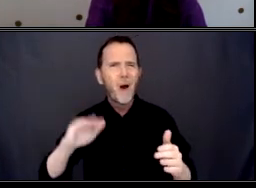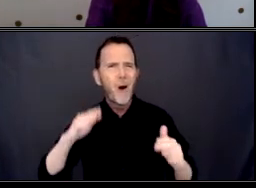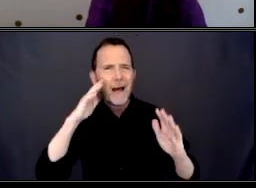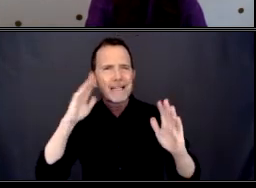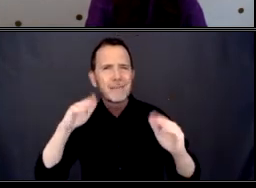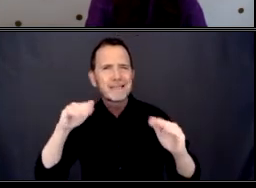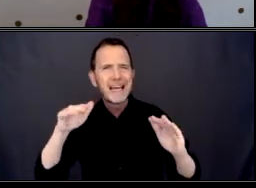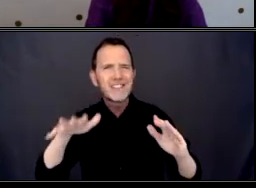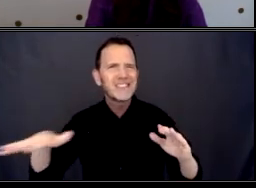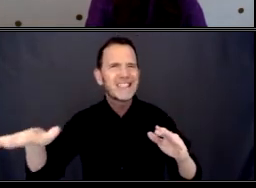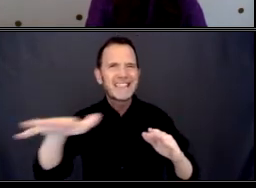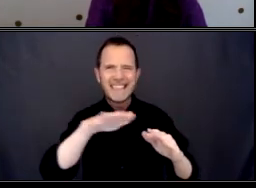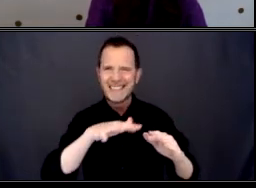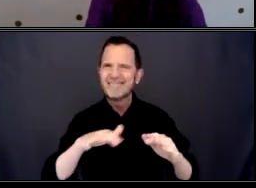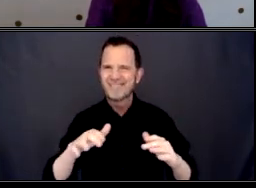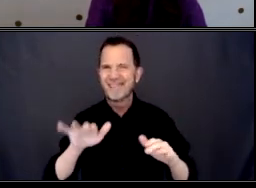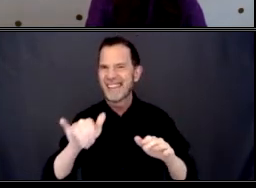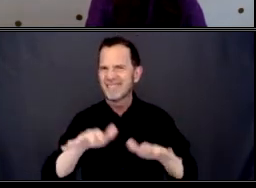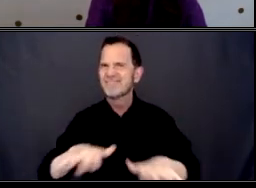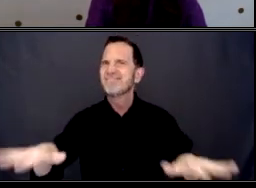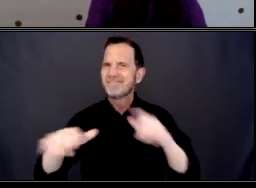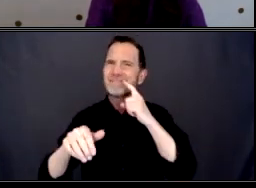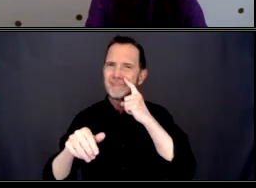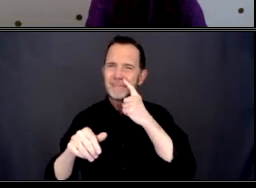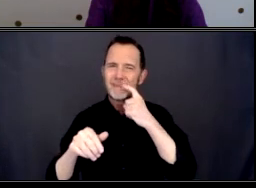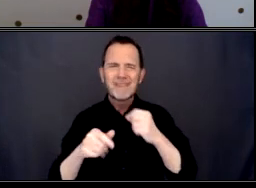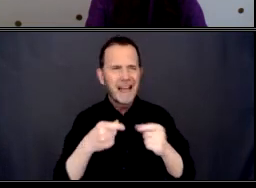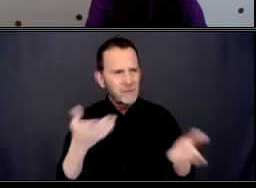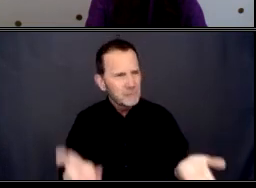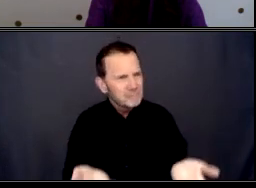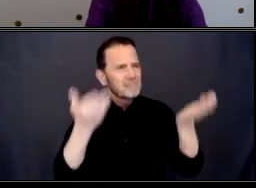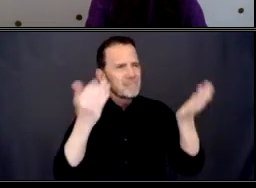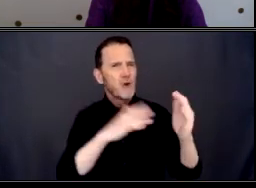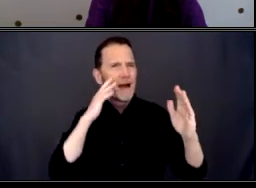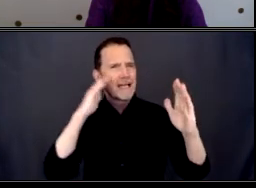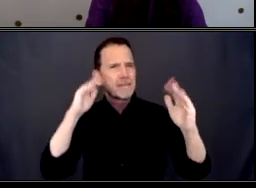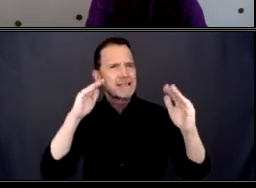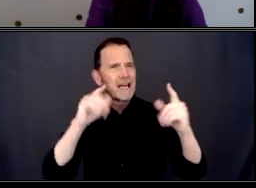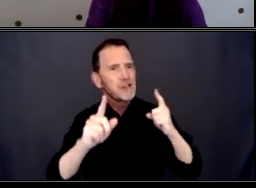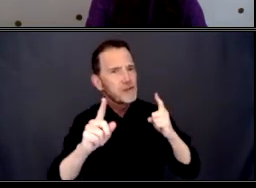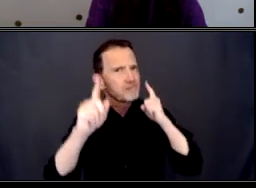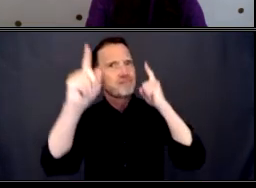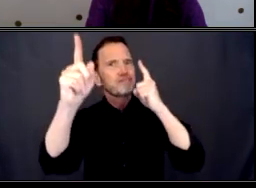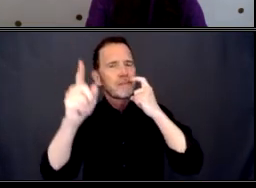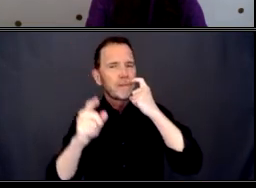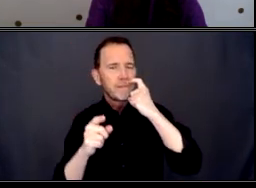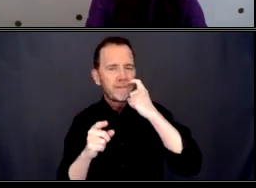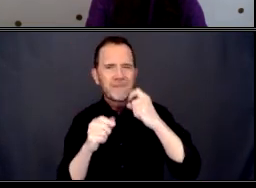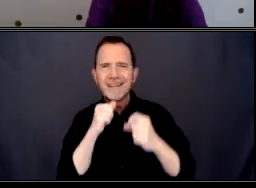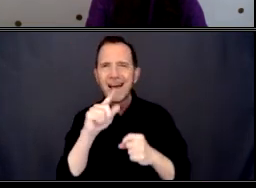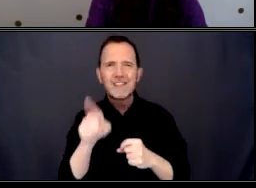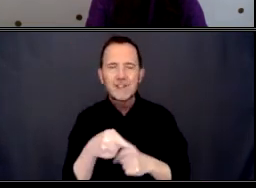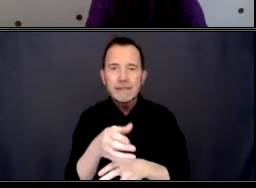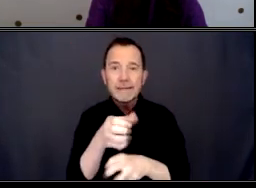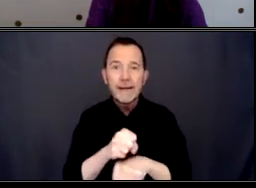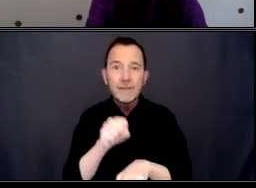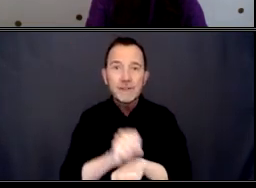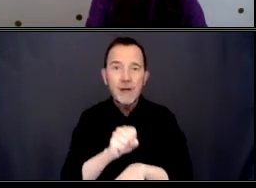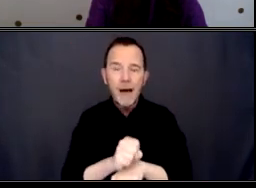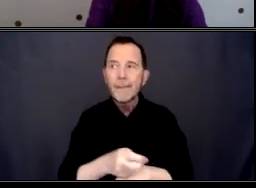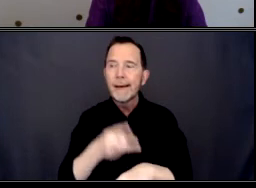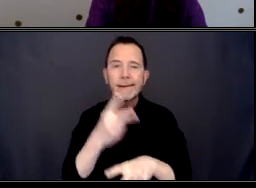this webinar is part of our Raise the Bar series. Like, let's raise the bar for people with disabilities. It's not just about getting a job. It's about having